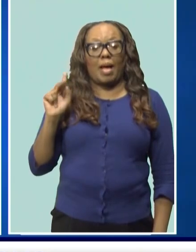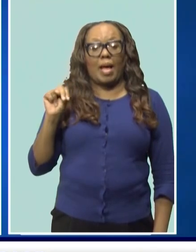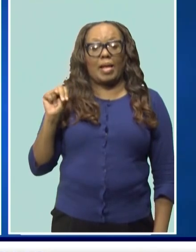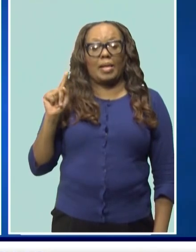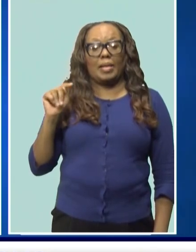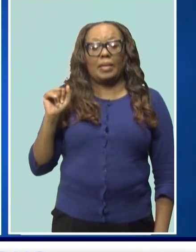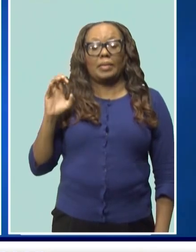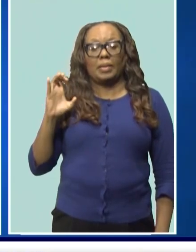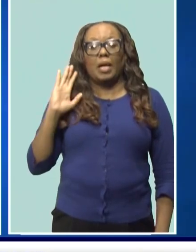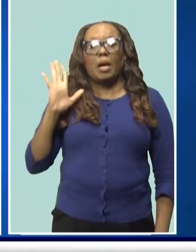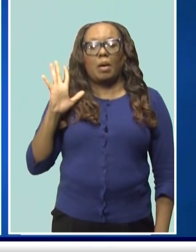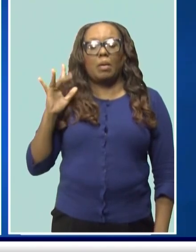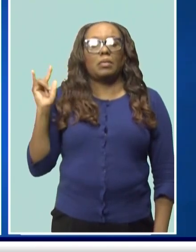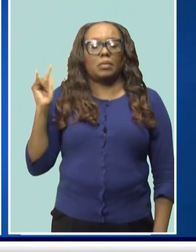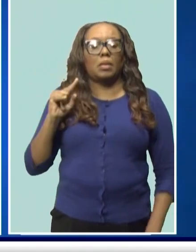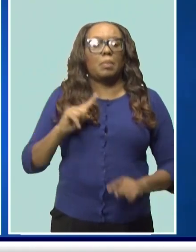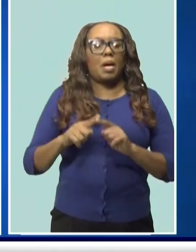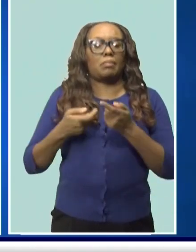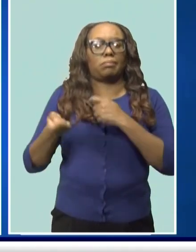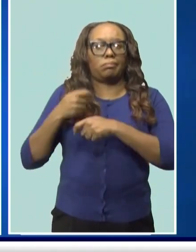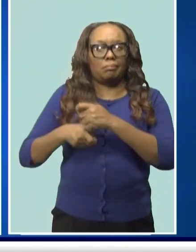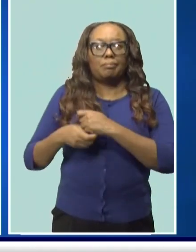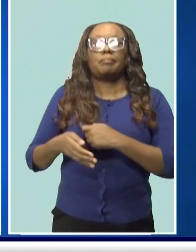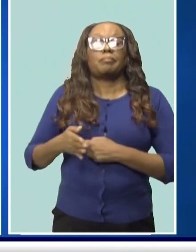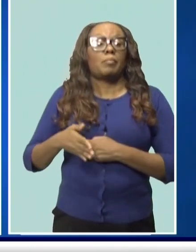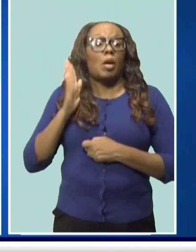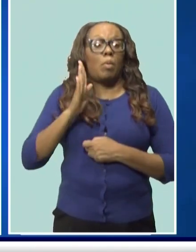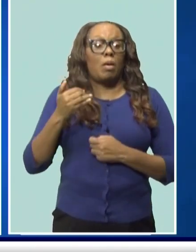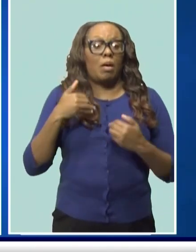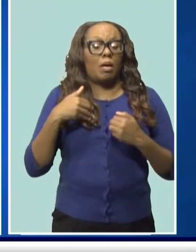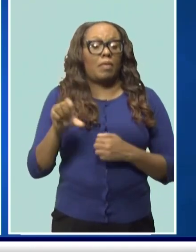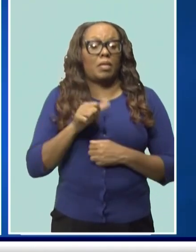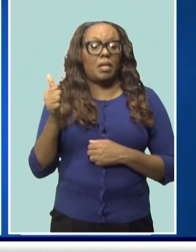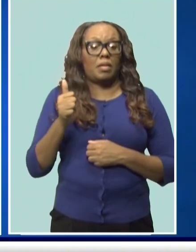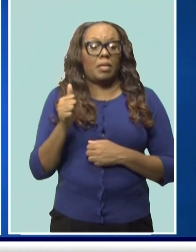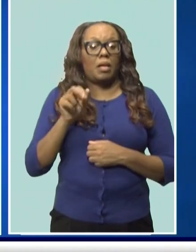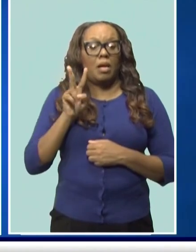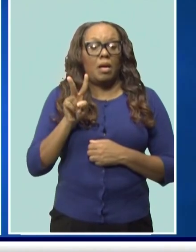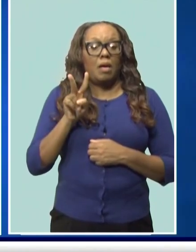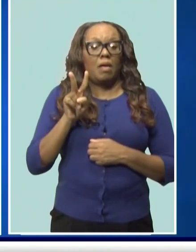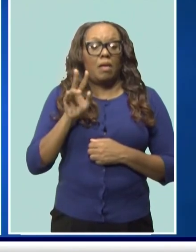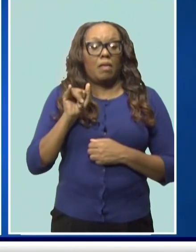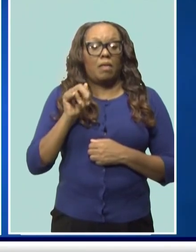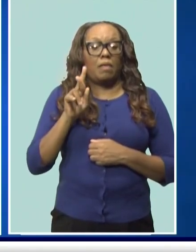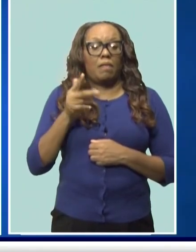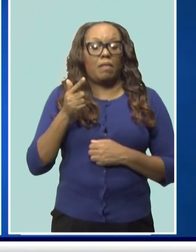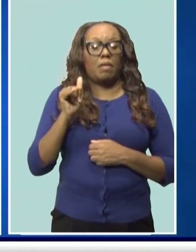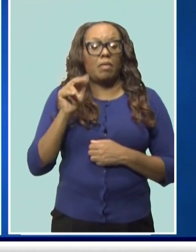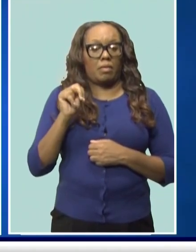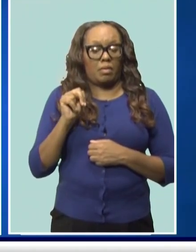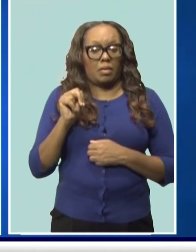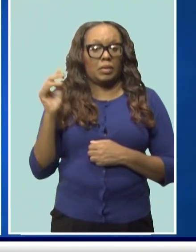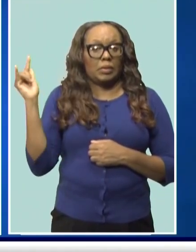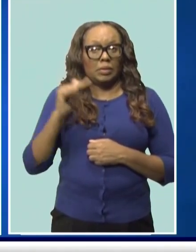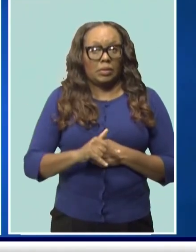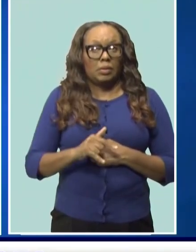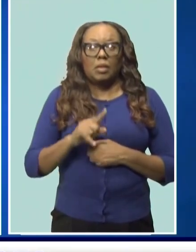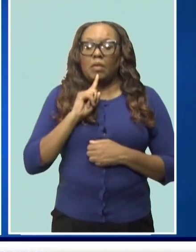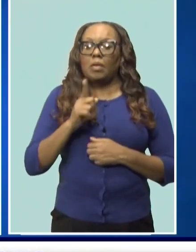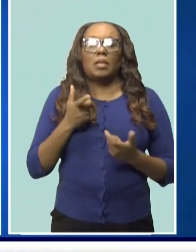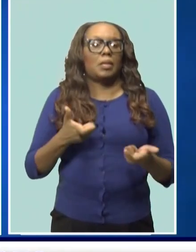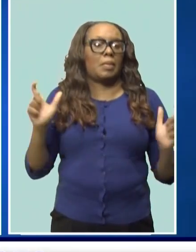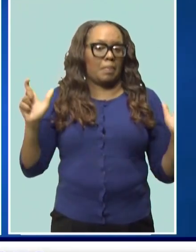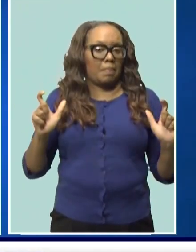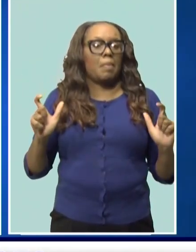flagship Airbus A350-1000 to Barbados again for their rotations during winter 24-25. This is a big development as